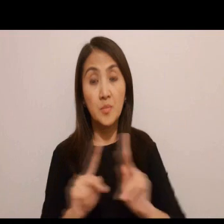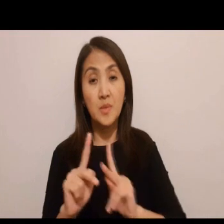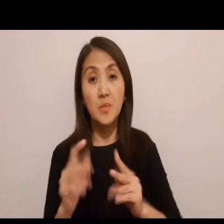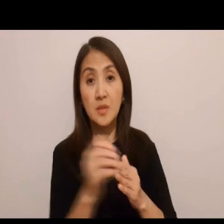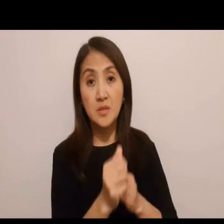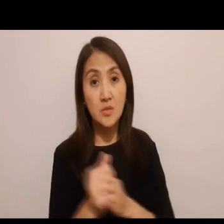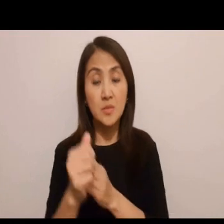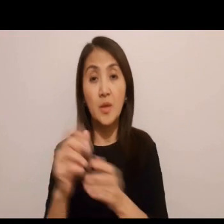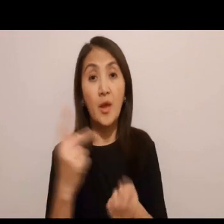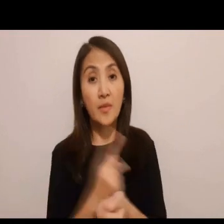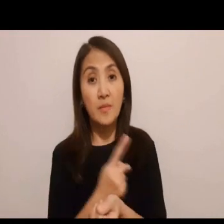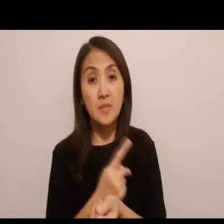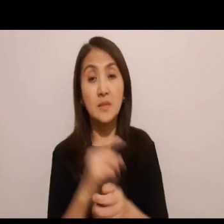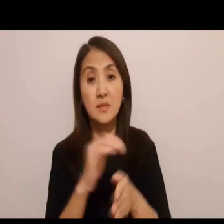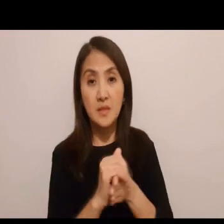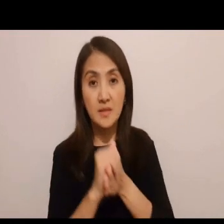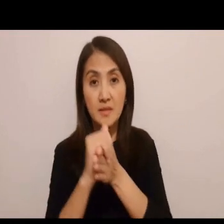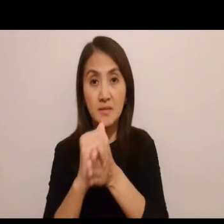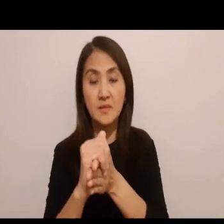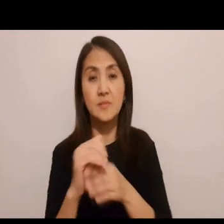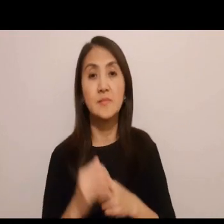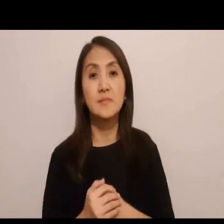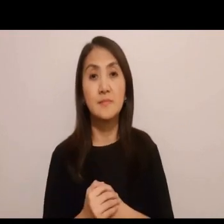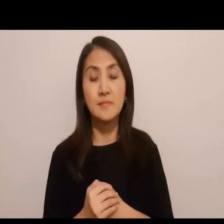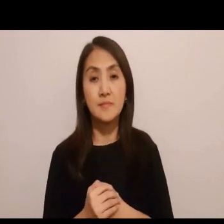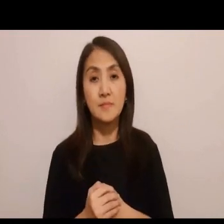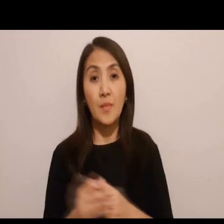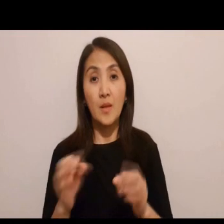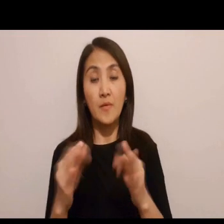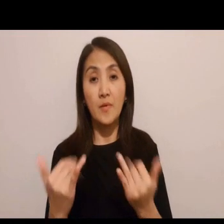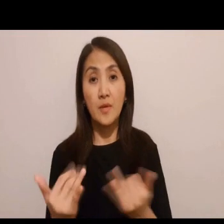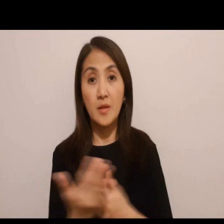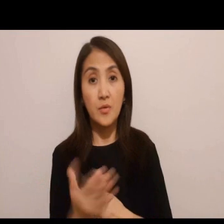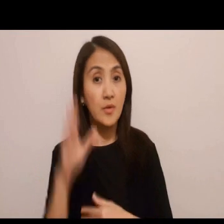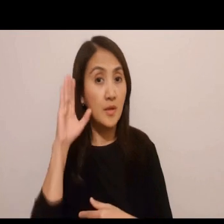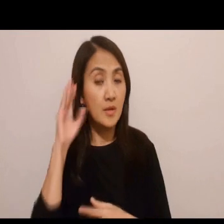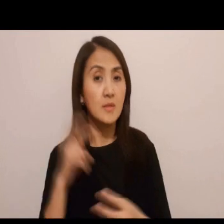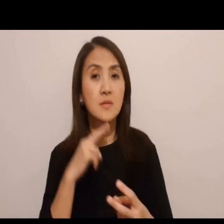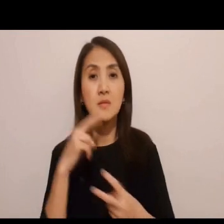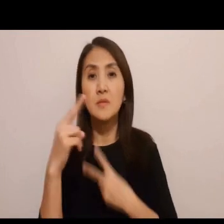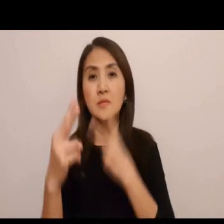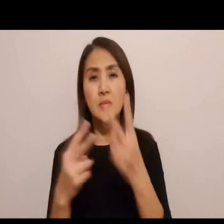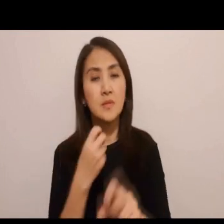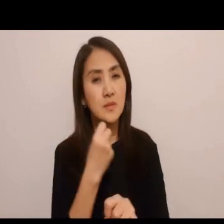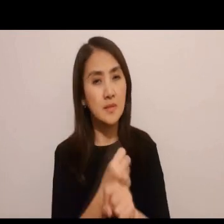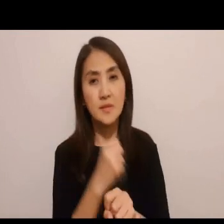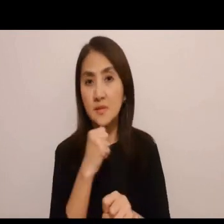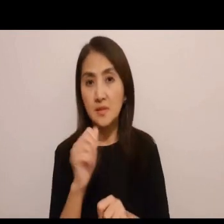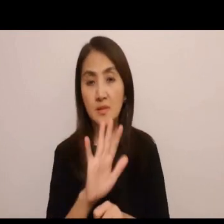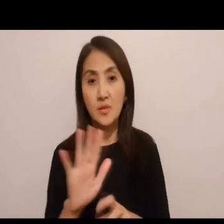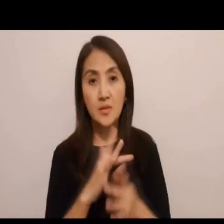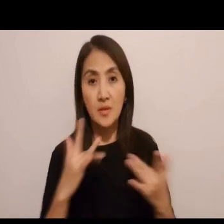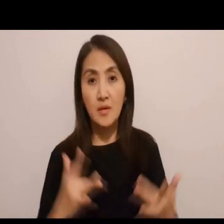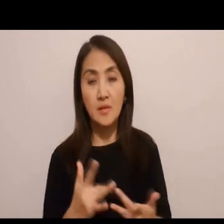are the people he shepherds, the flock he guides. If today you hear his voice, harden not